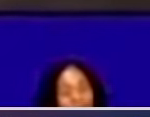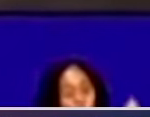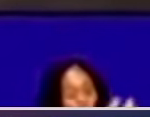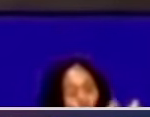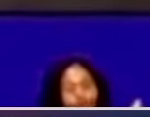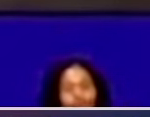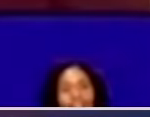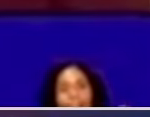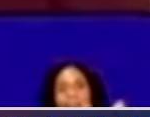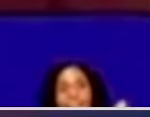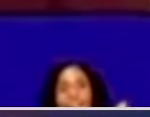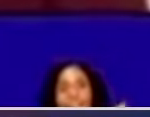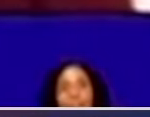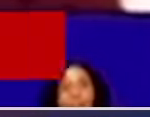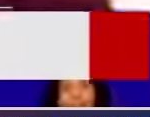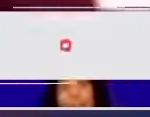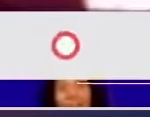thing.